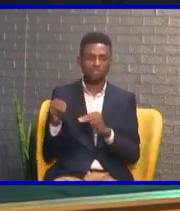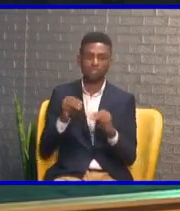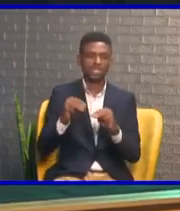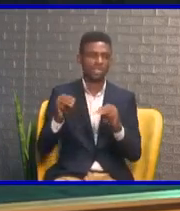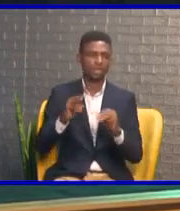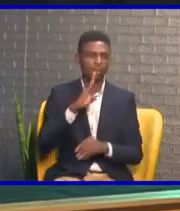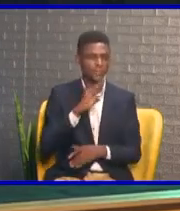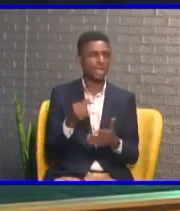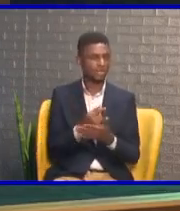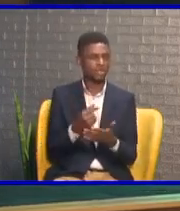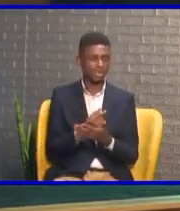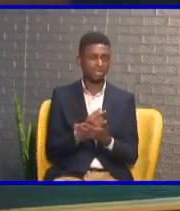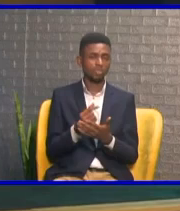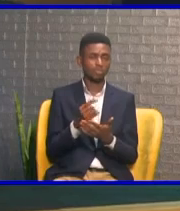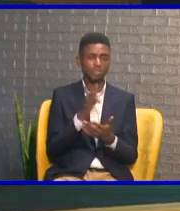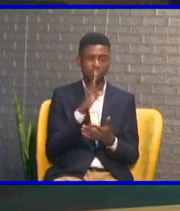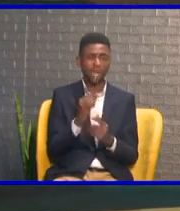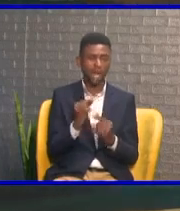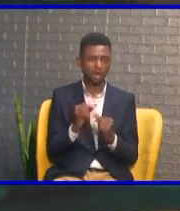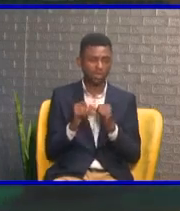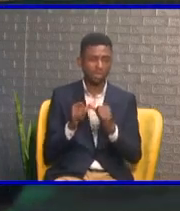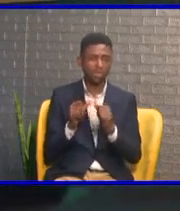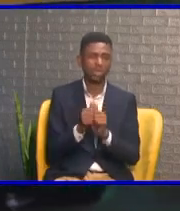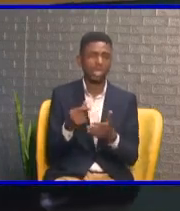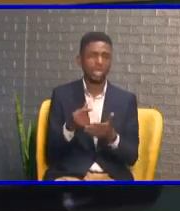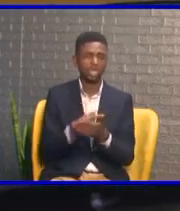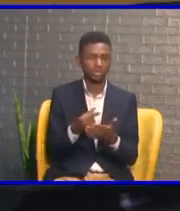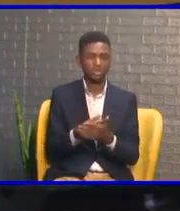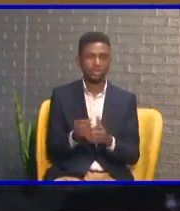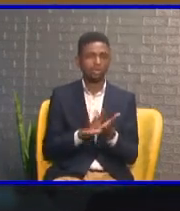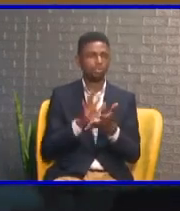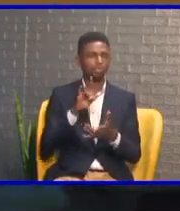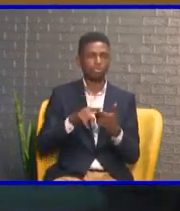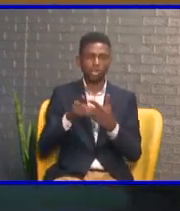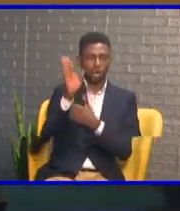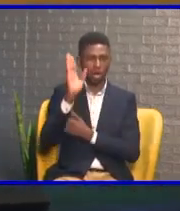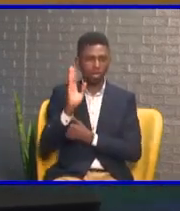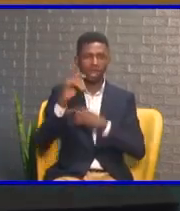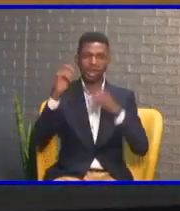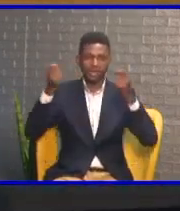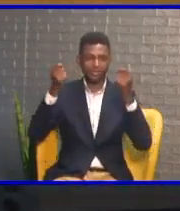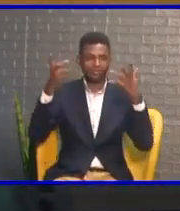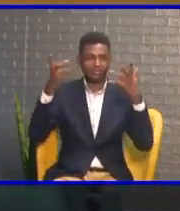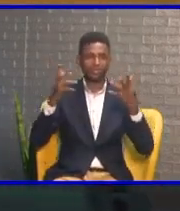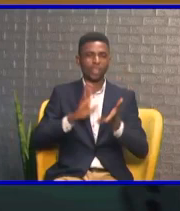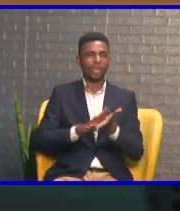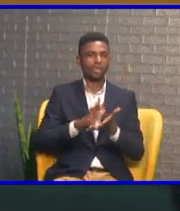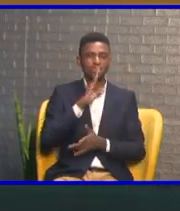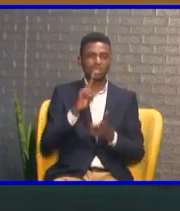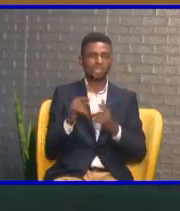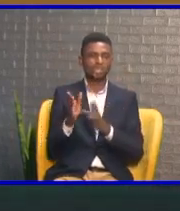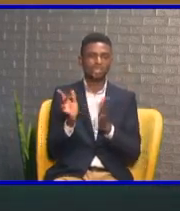consistent. Glory to God. Hallelujah. Are you still here with me, somebody? Glory be to